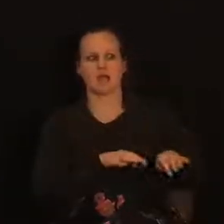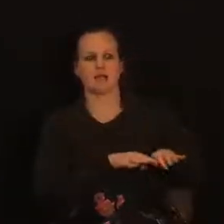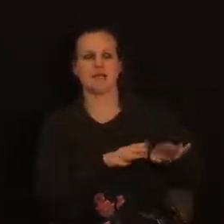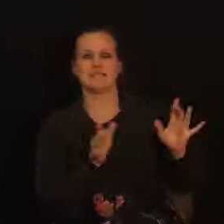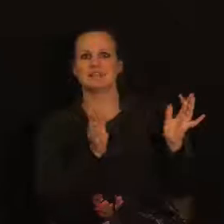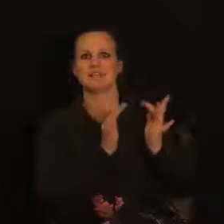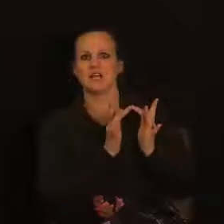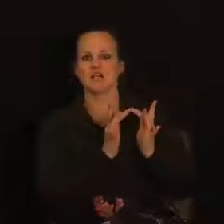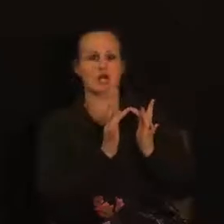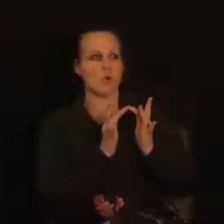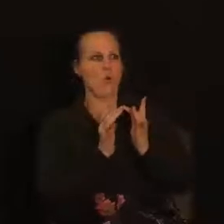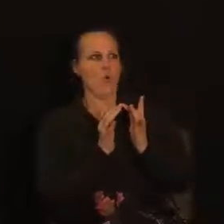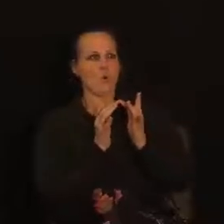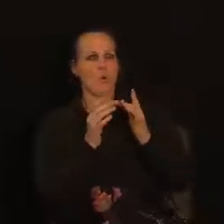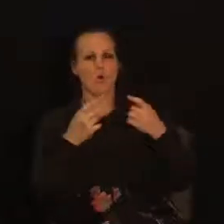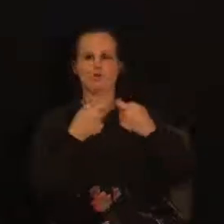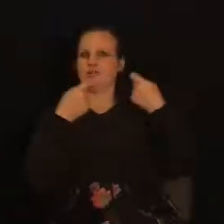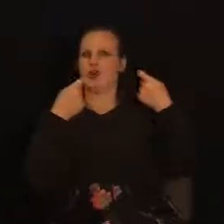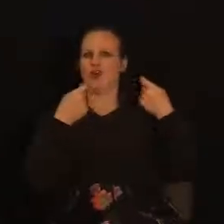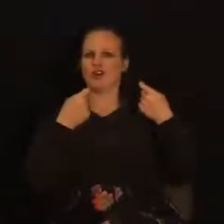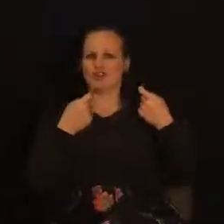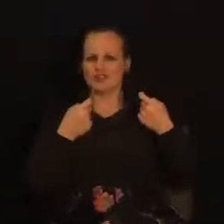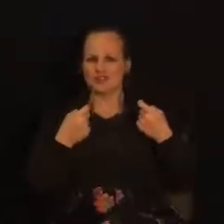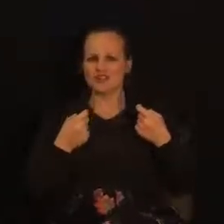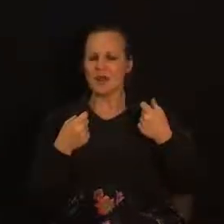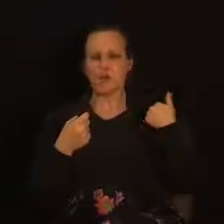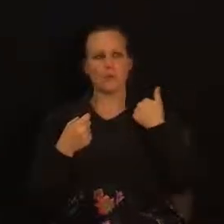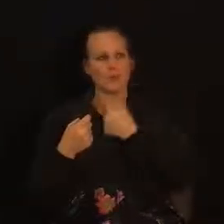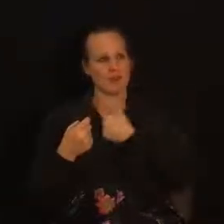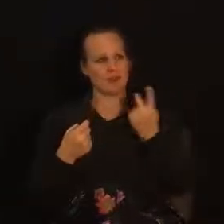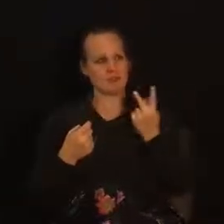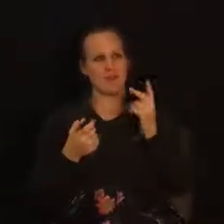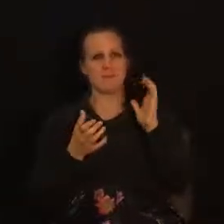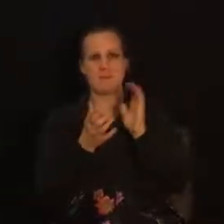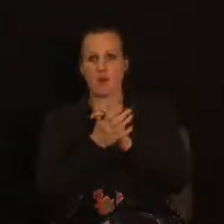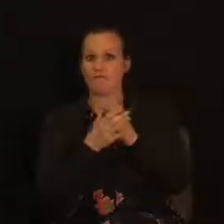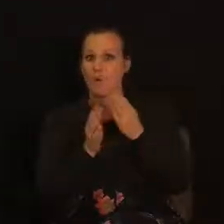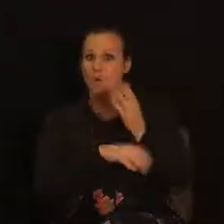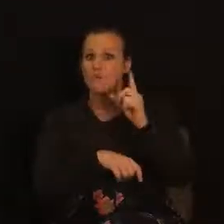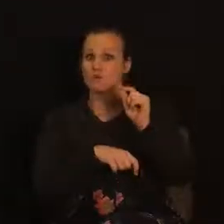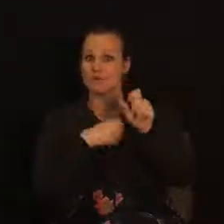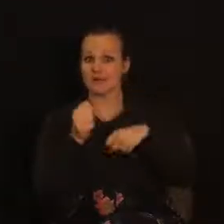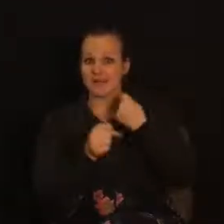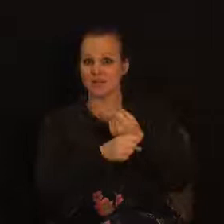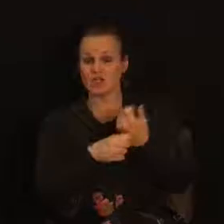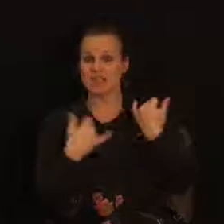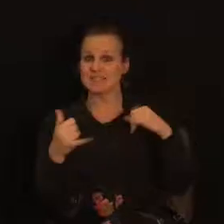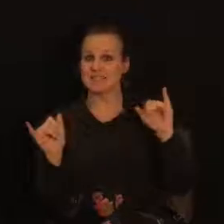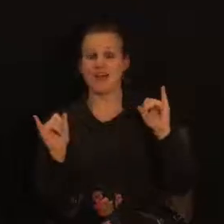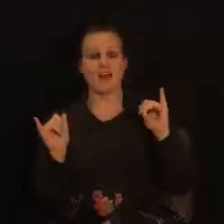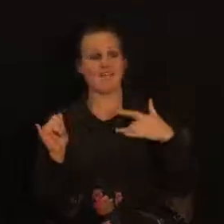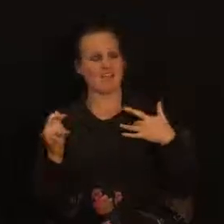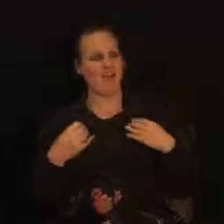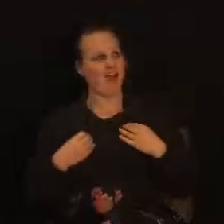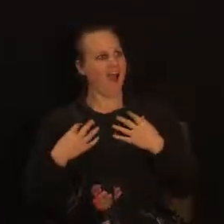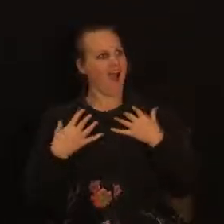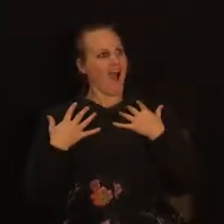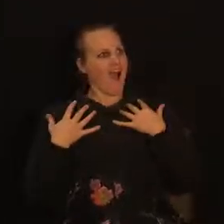been married for over 20 years, and I still get that tingly feeling, but I want to tell you that it's not all the